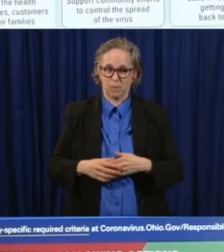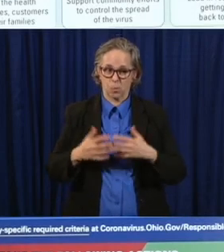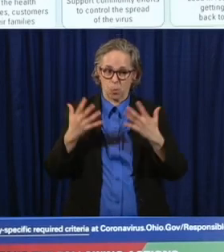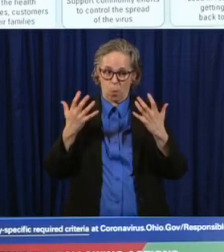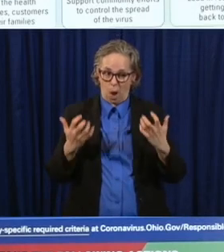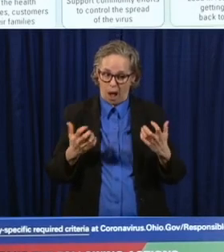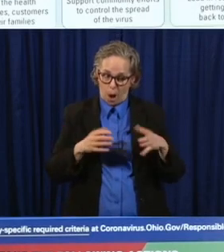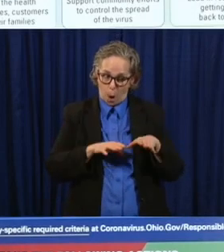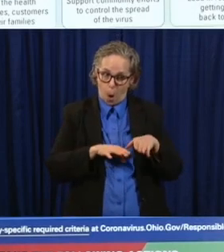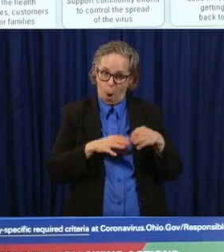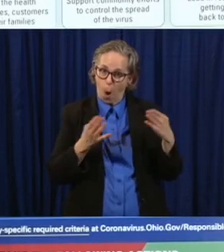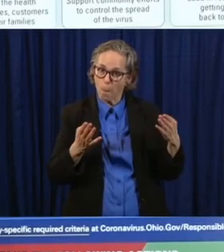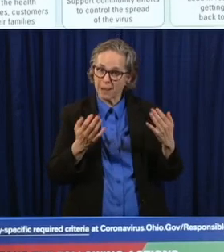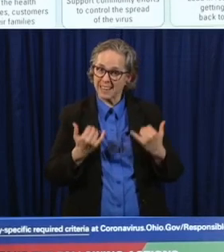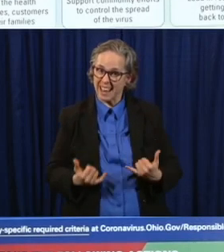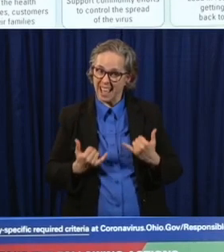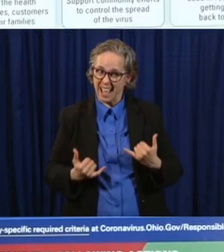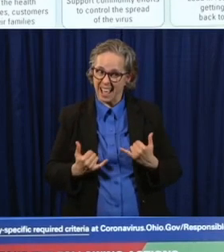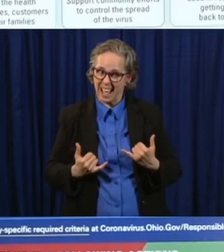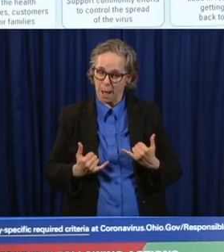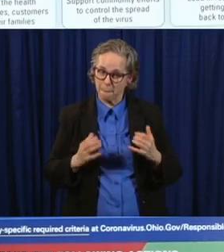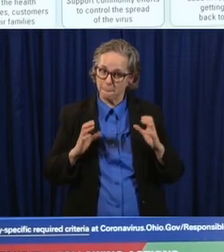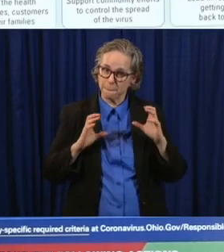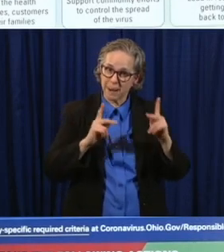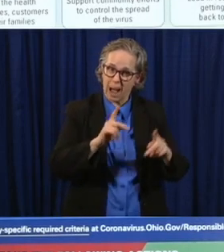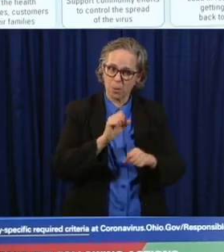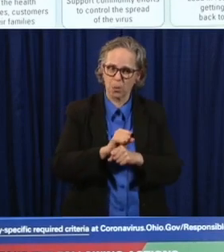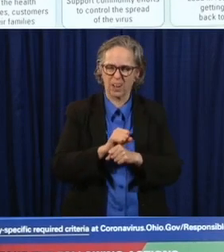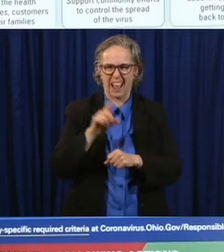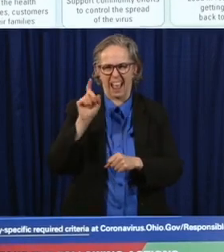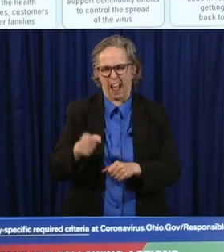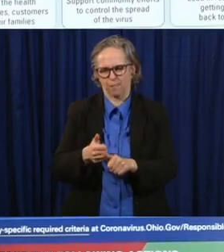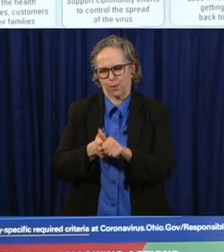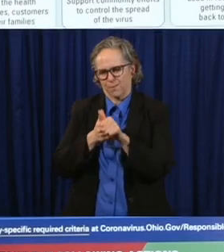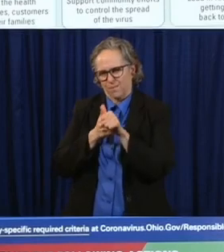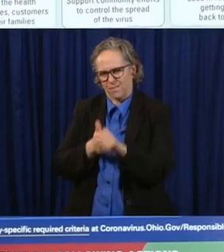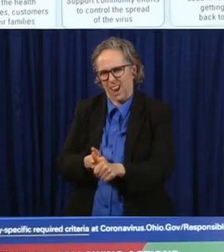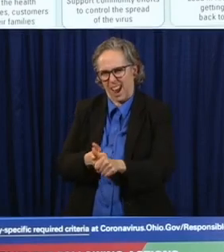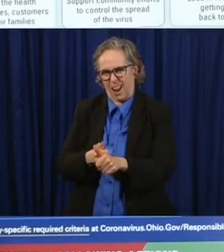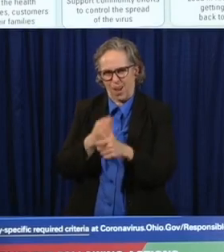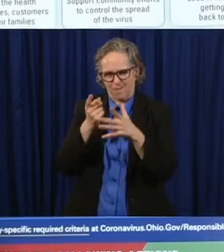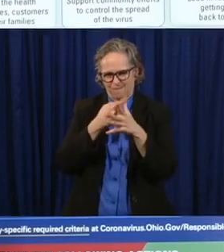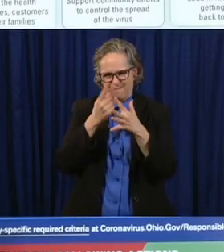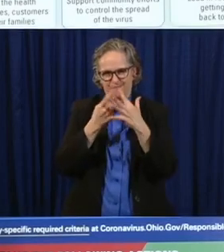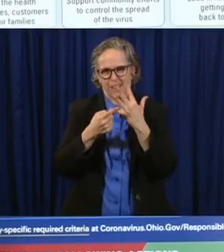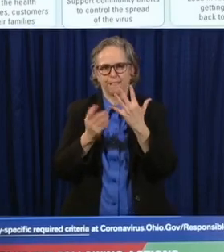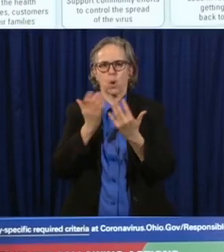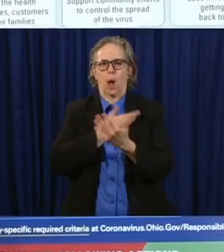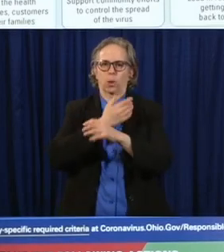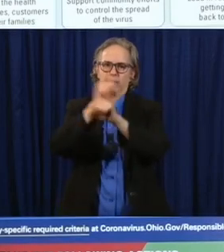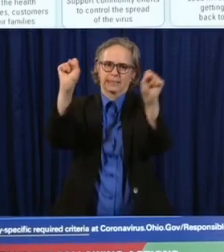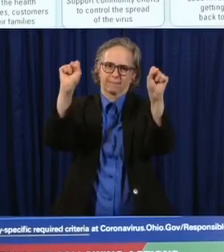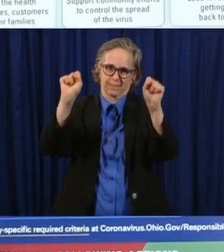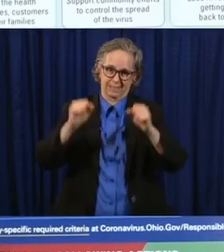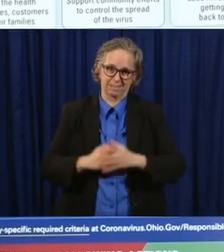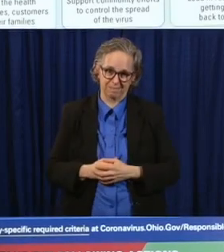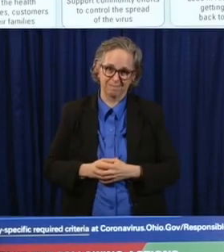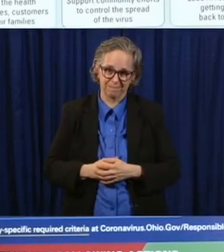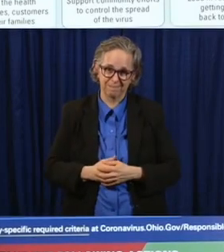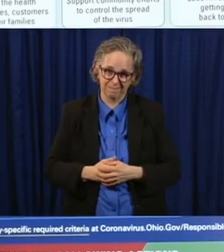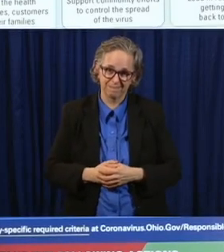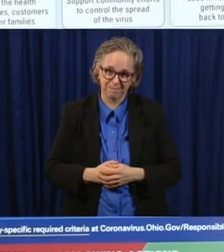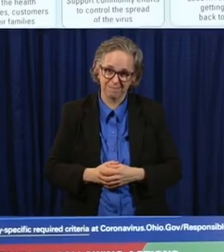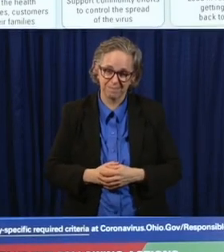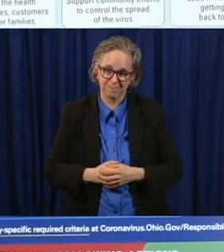work, we've got to take the safety precautions. And not only have I heard